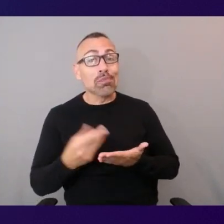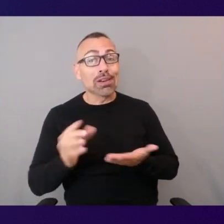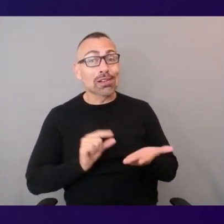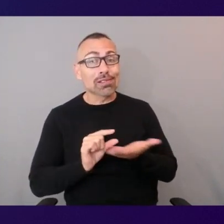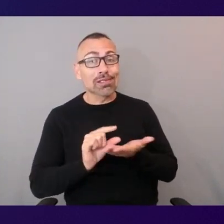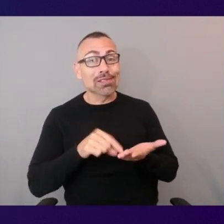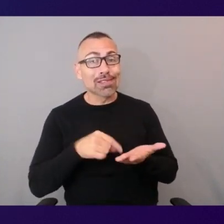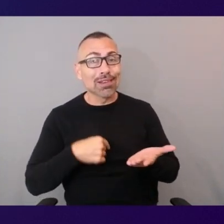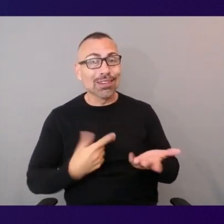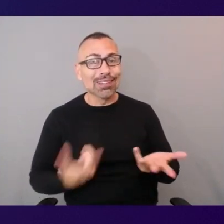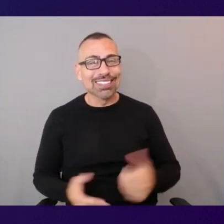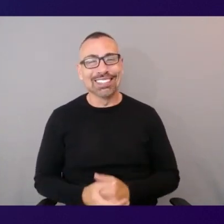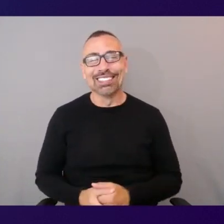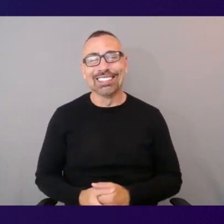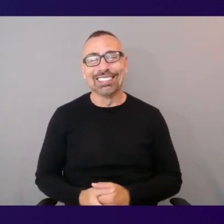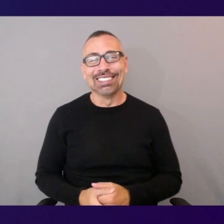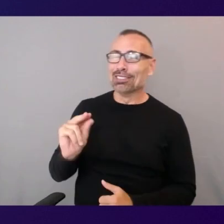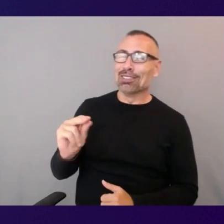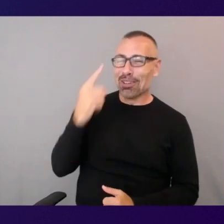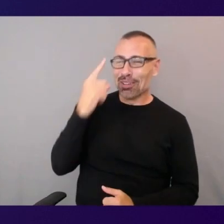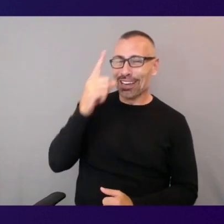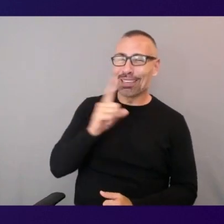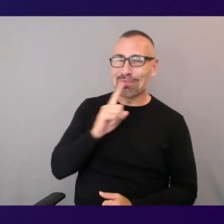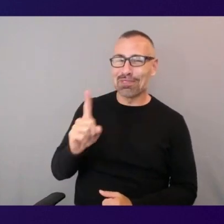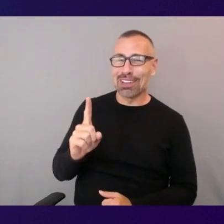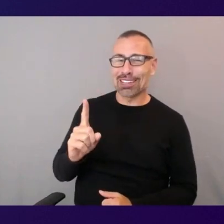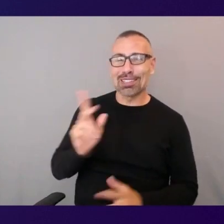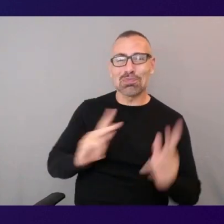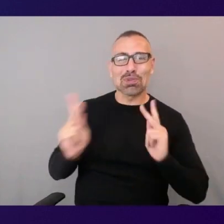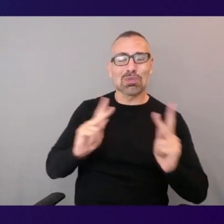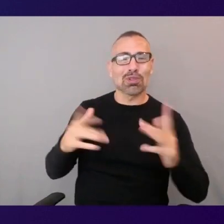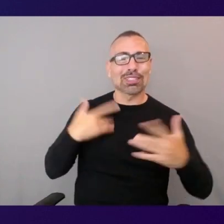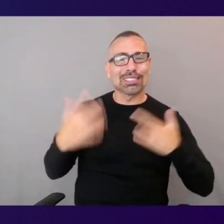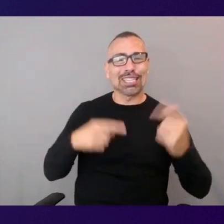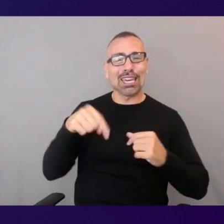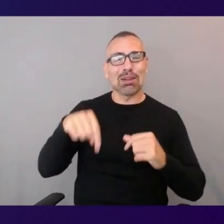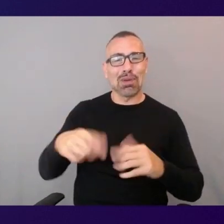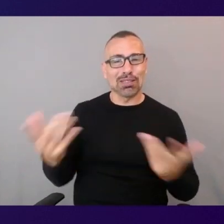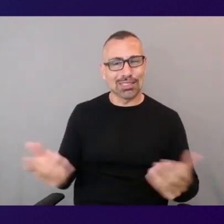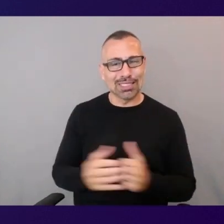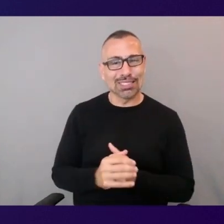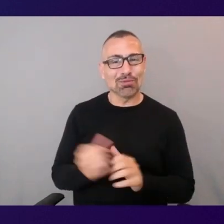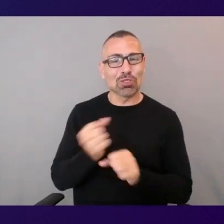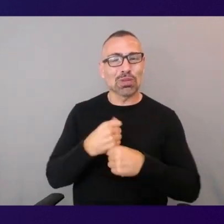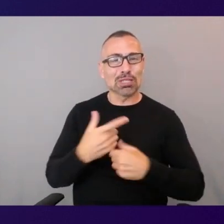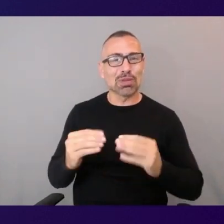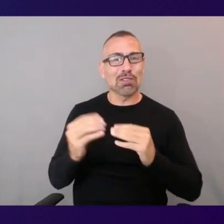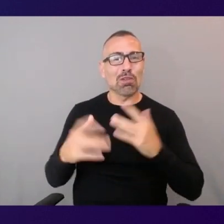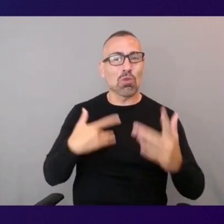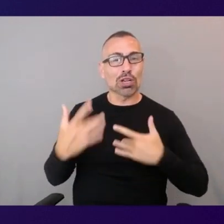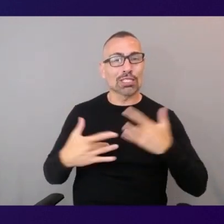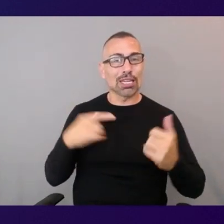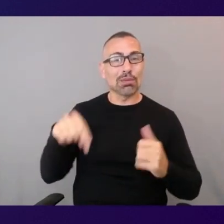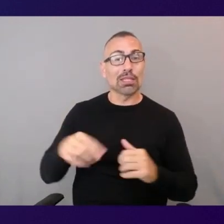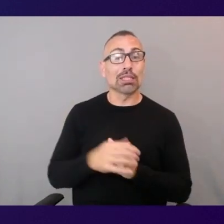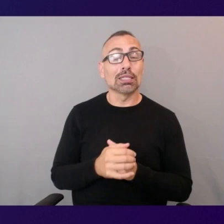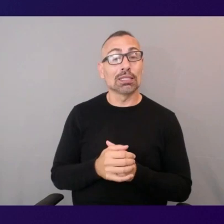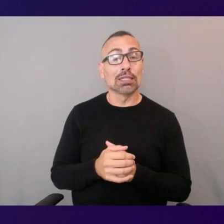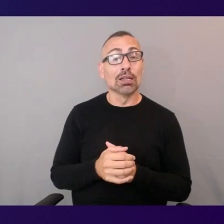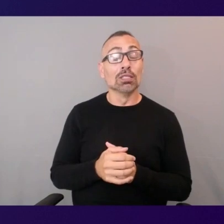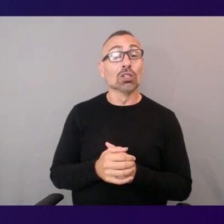really excited about this. They are. That makes me even more excited about it. Well, there you go. So yeah, with the launch with